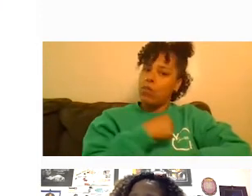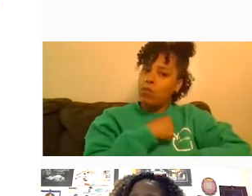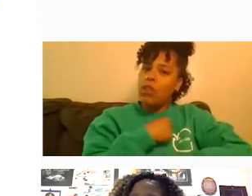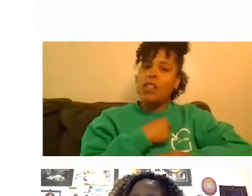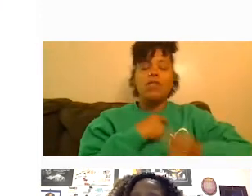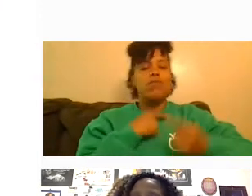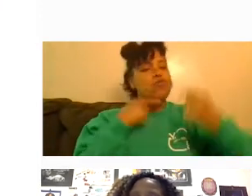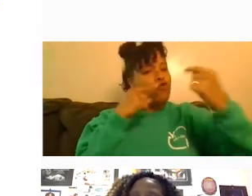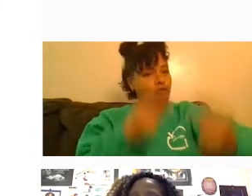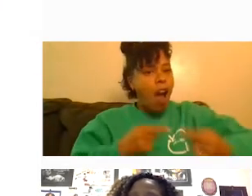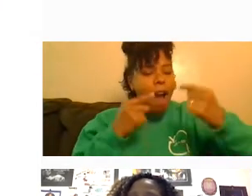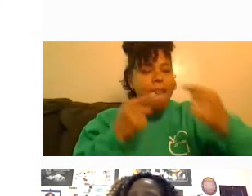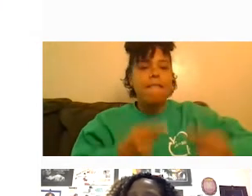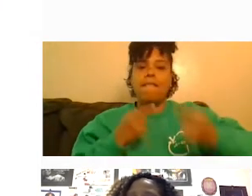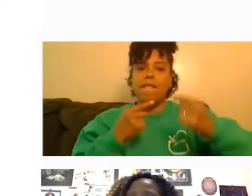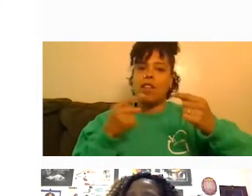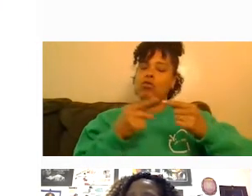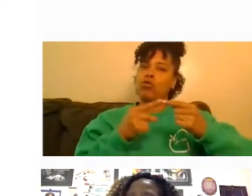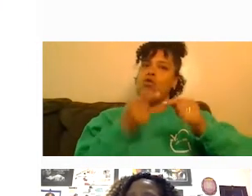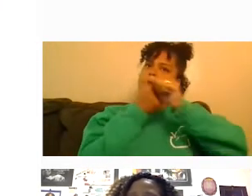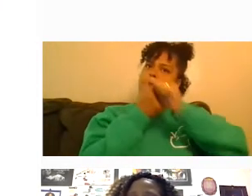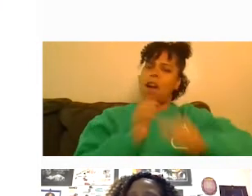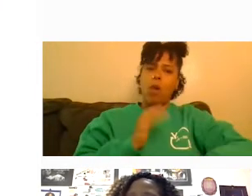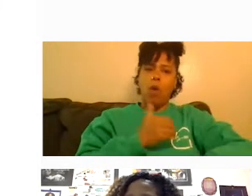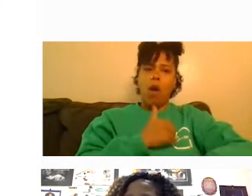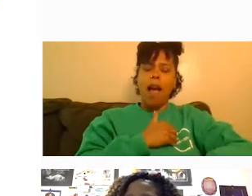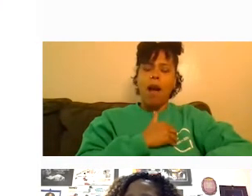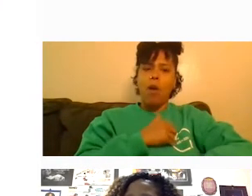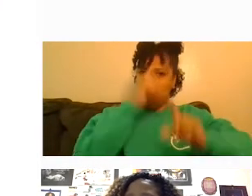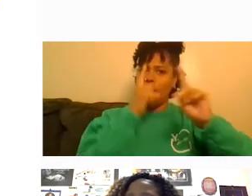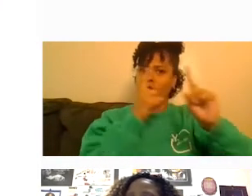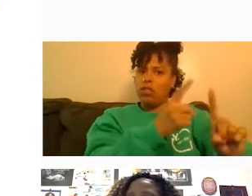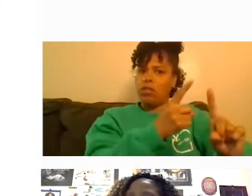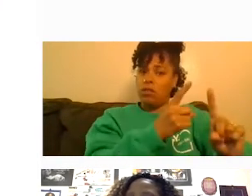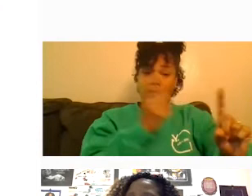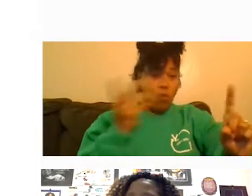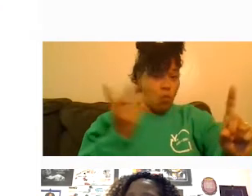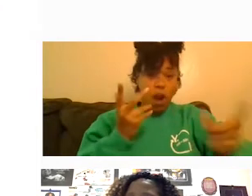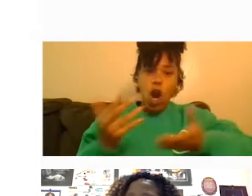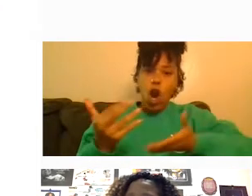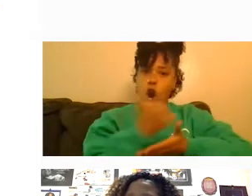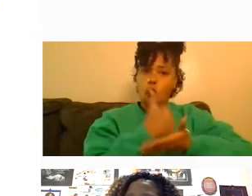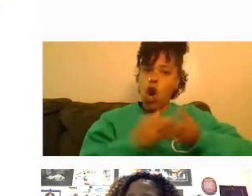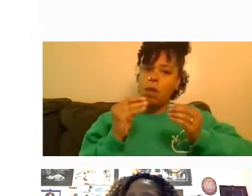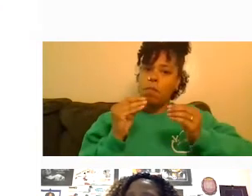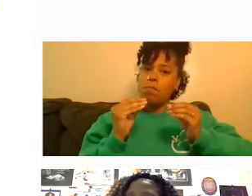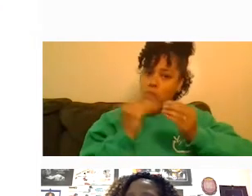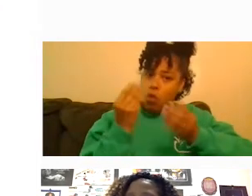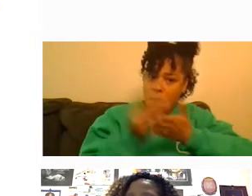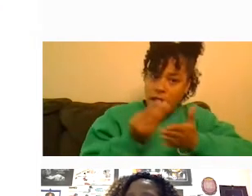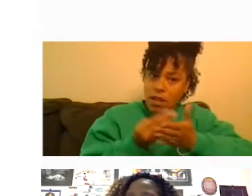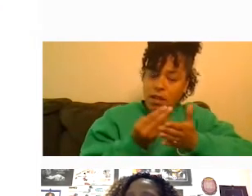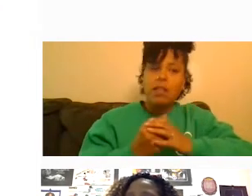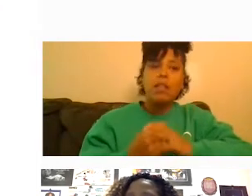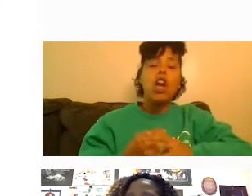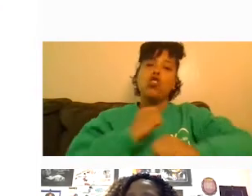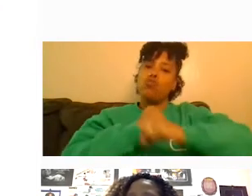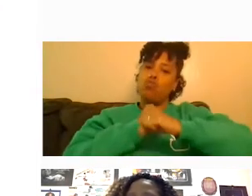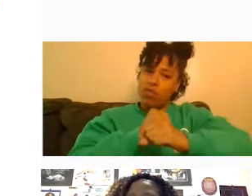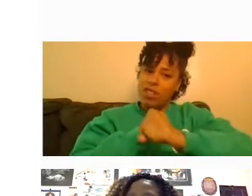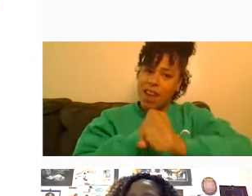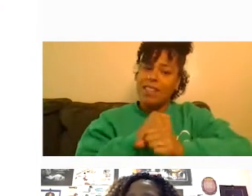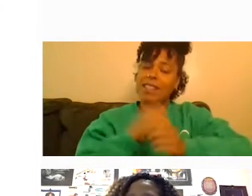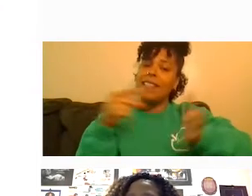our mission. Our mission is we help families earn more income, become properly protected, debt-free, and